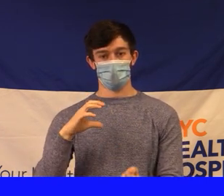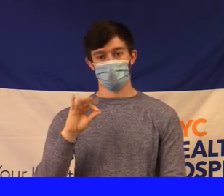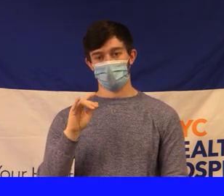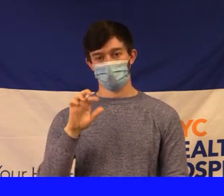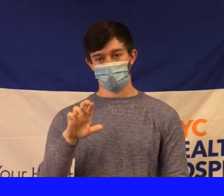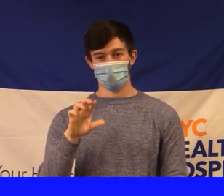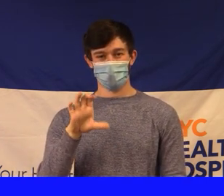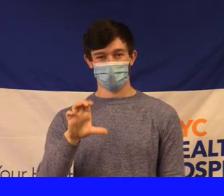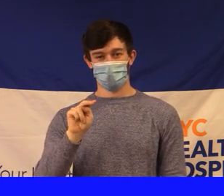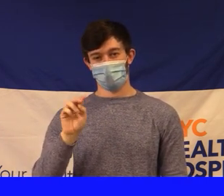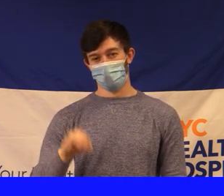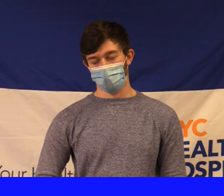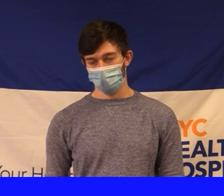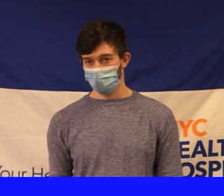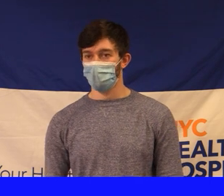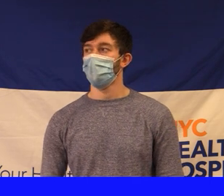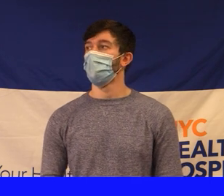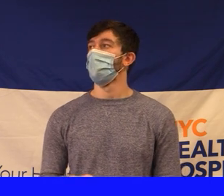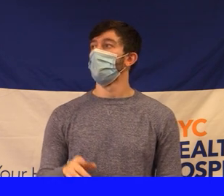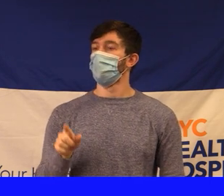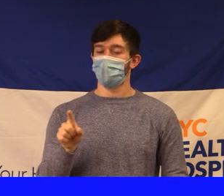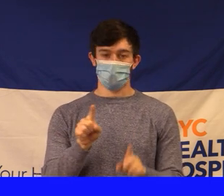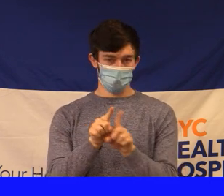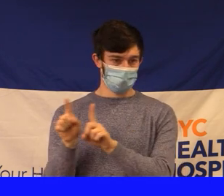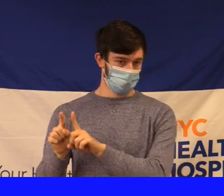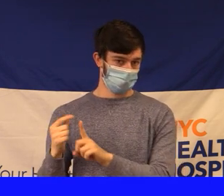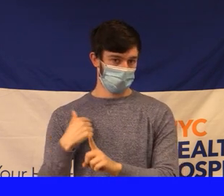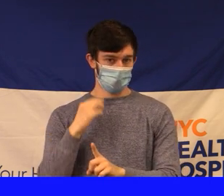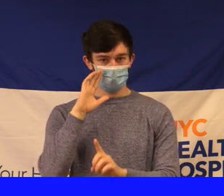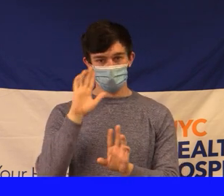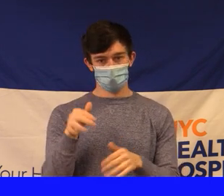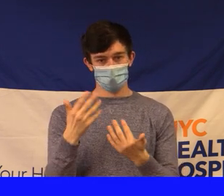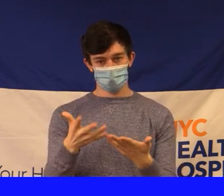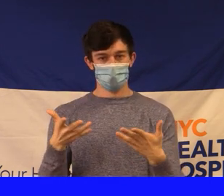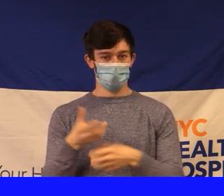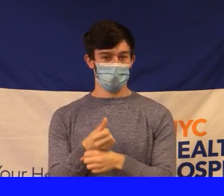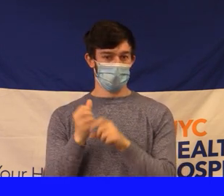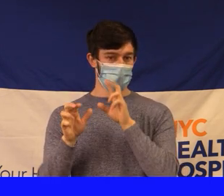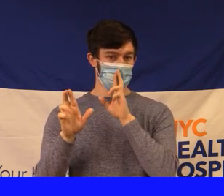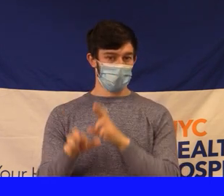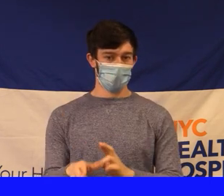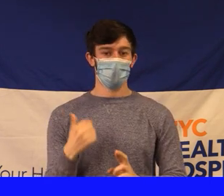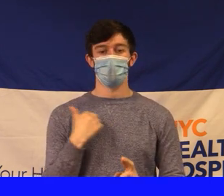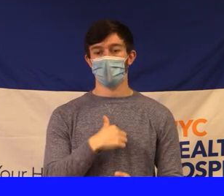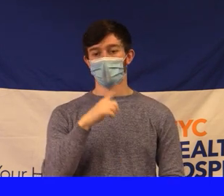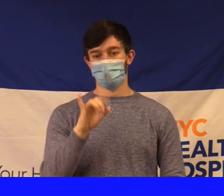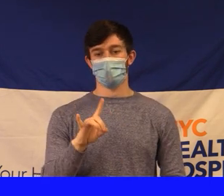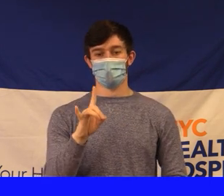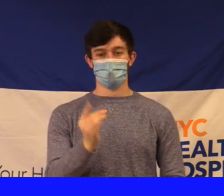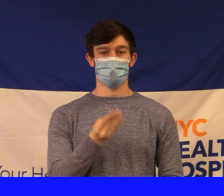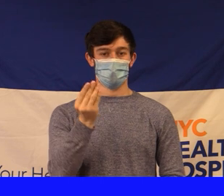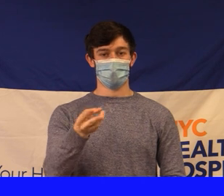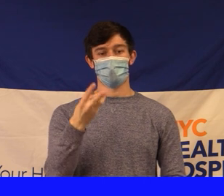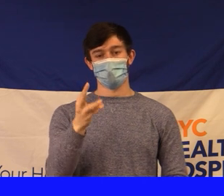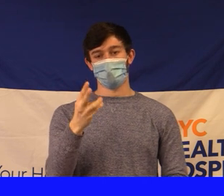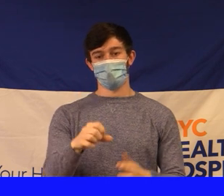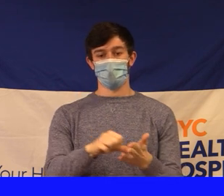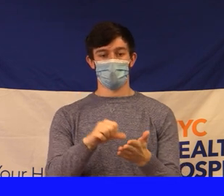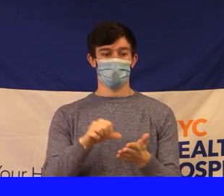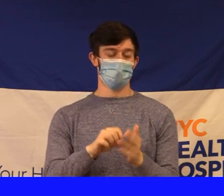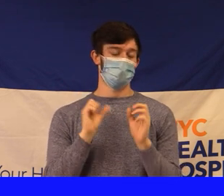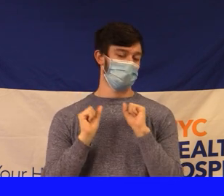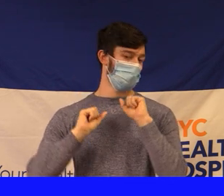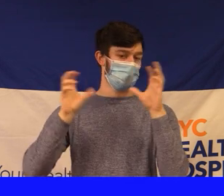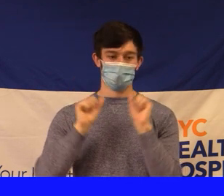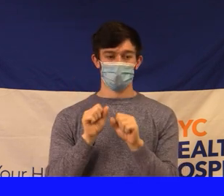everyone. So I will also provide an abbreviated report. We did submit 16 pages of amazing work that nursing is doing